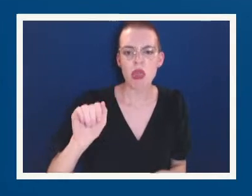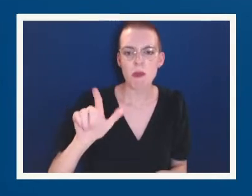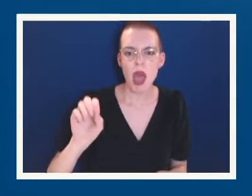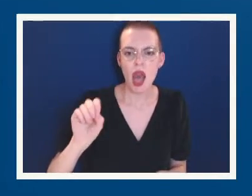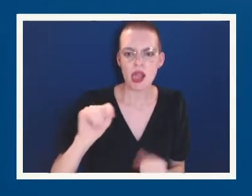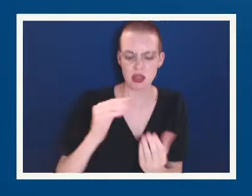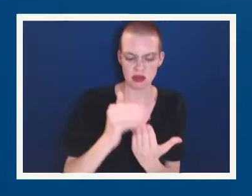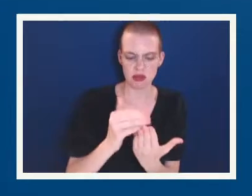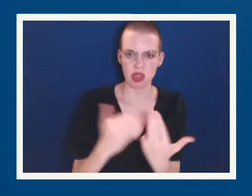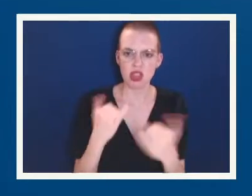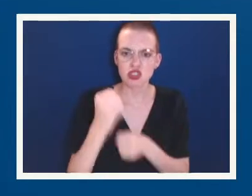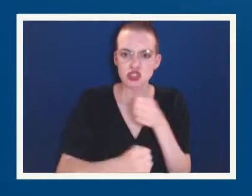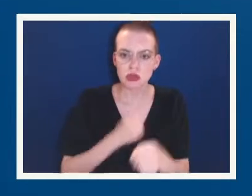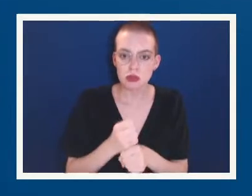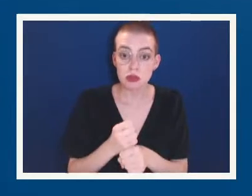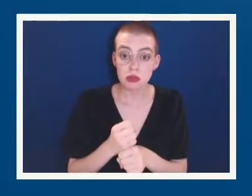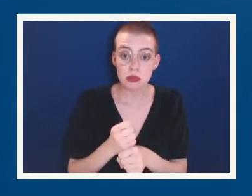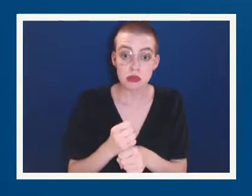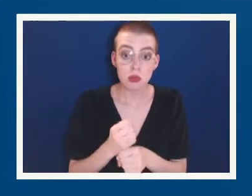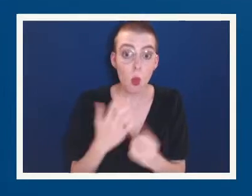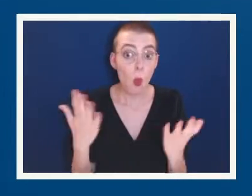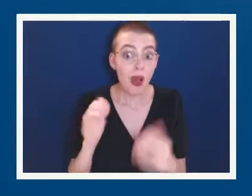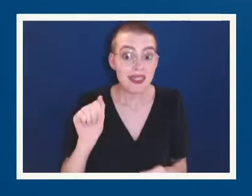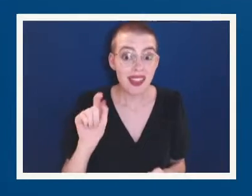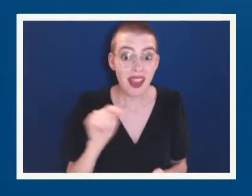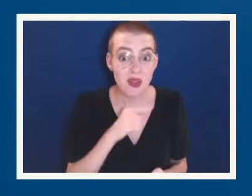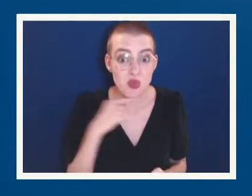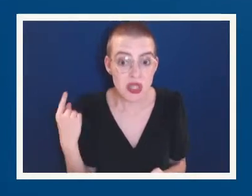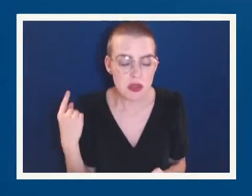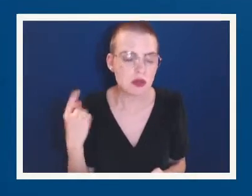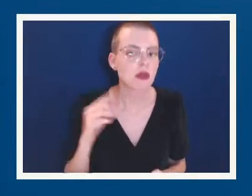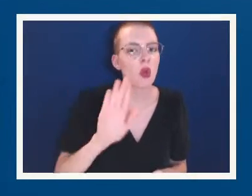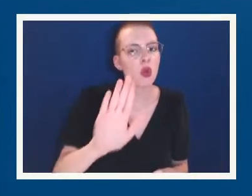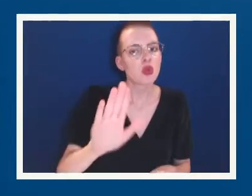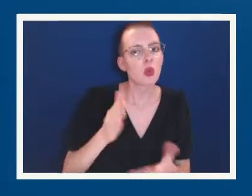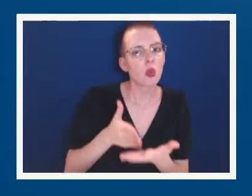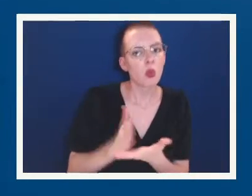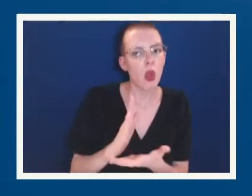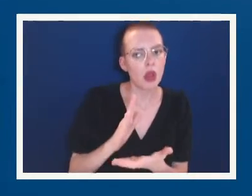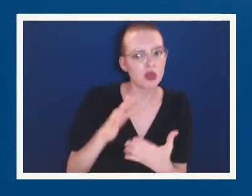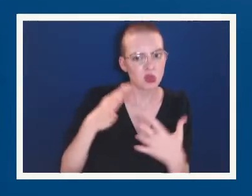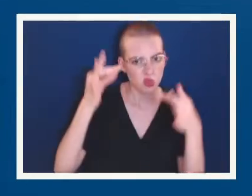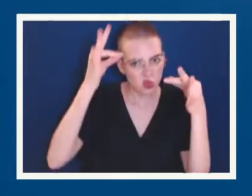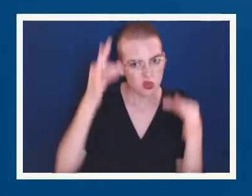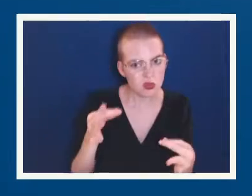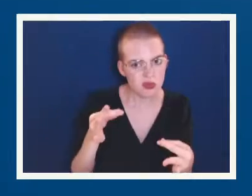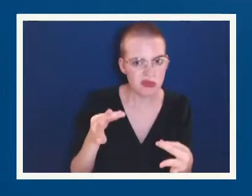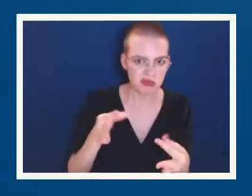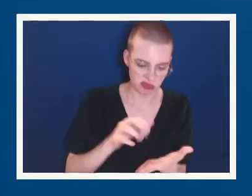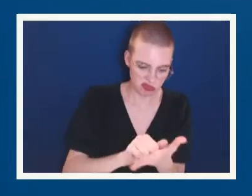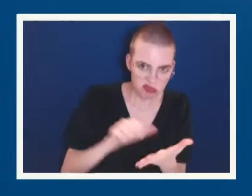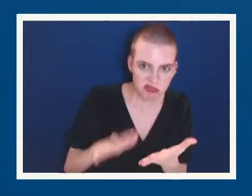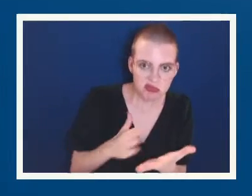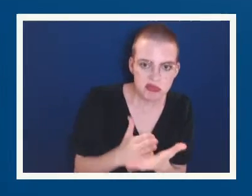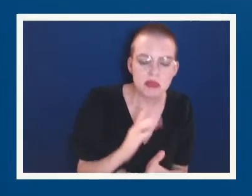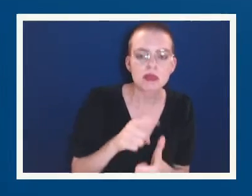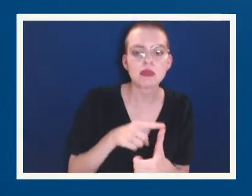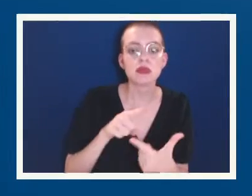ballot. Your right to vote is on the ballot. Social Security and Medicare is on the